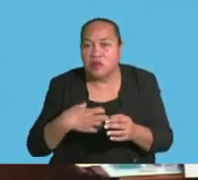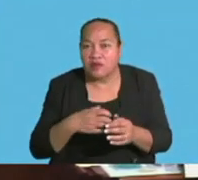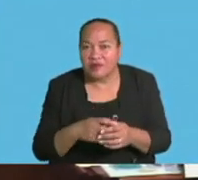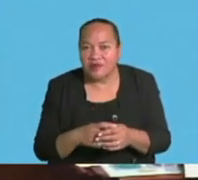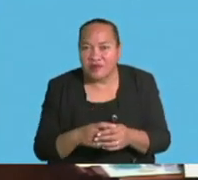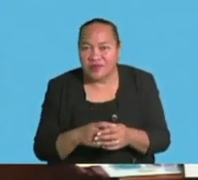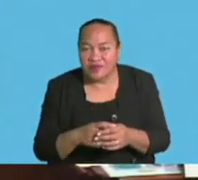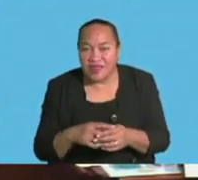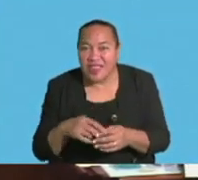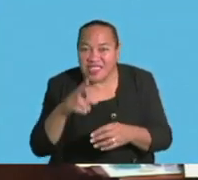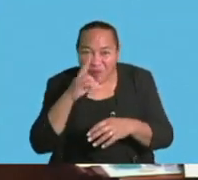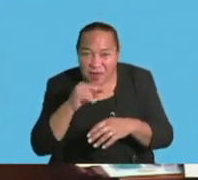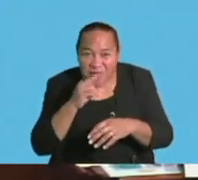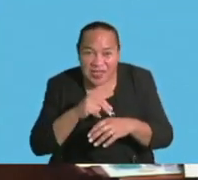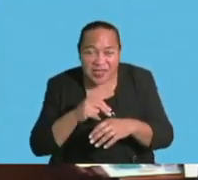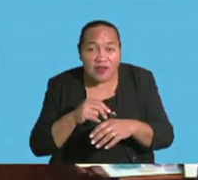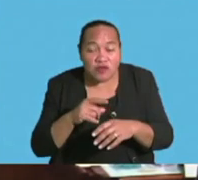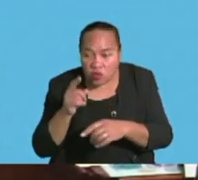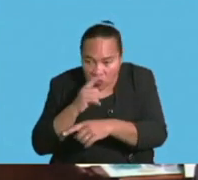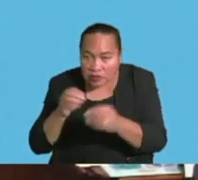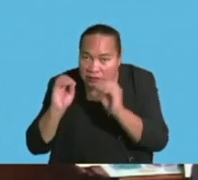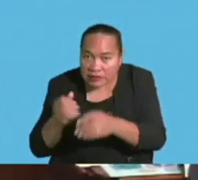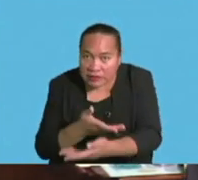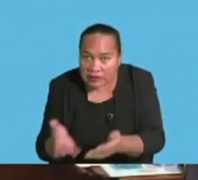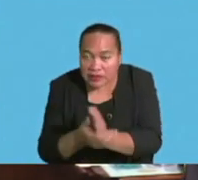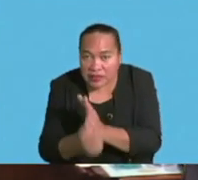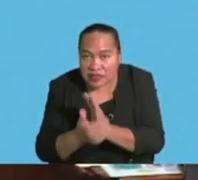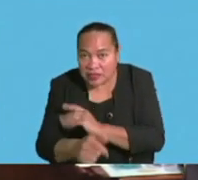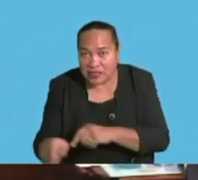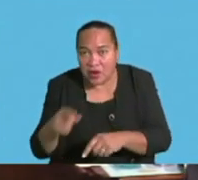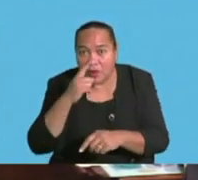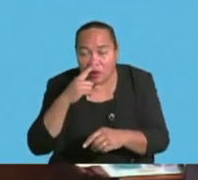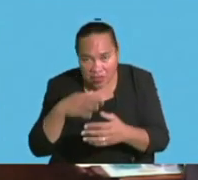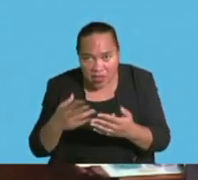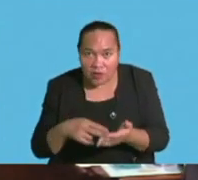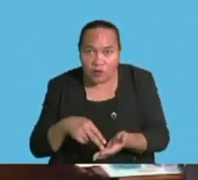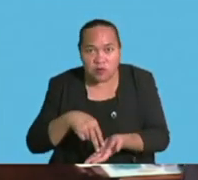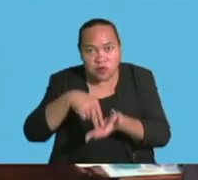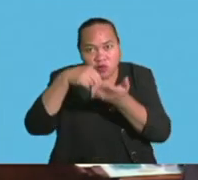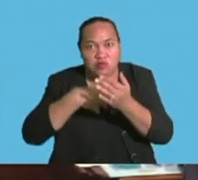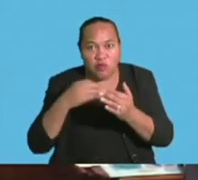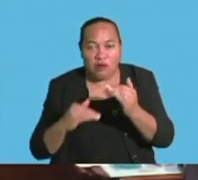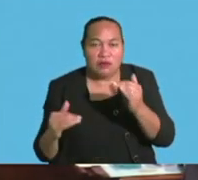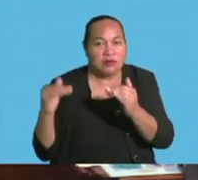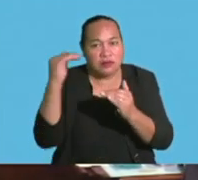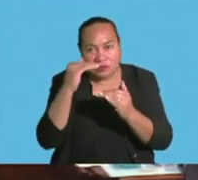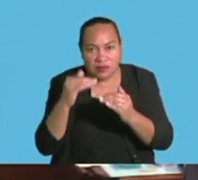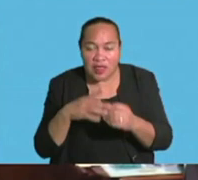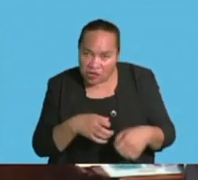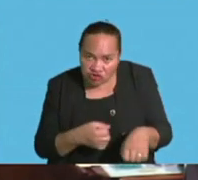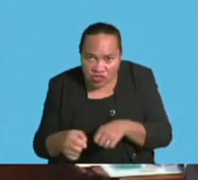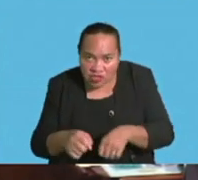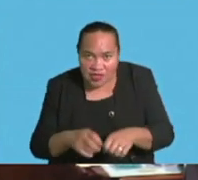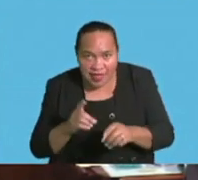that is now allowing our people to rise to greater heights. This is a strategic direction that may not have yet